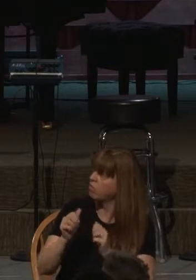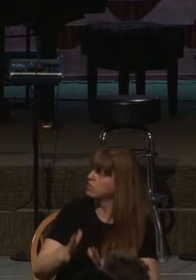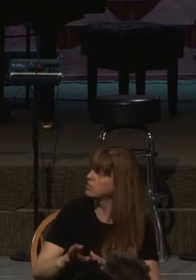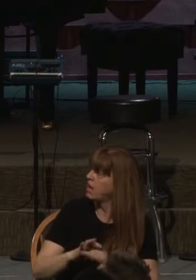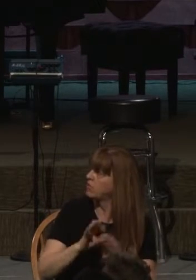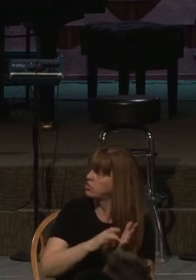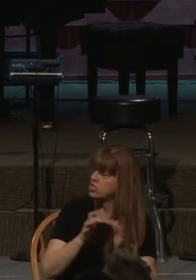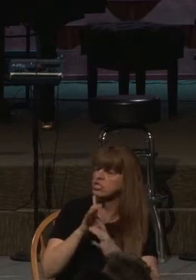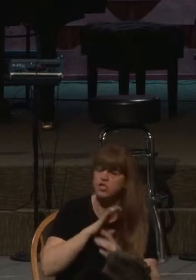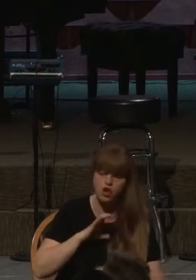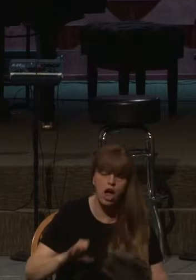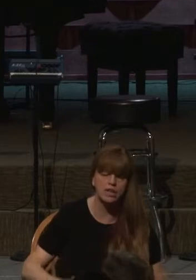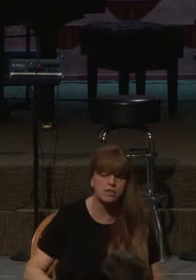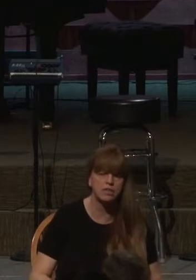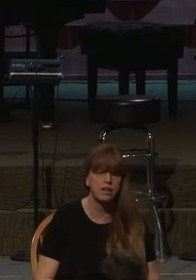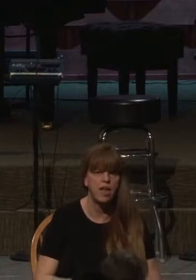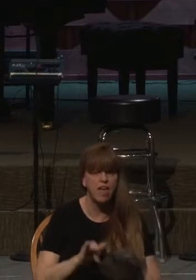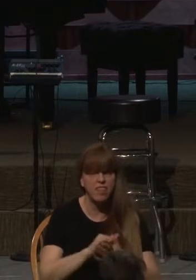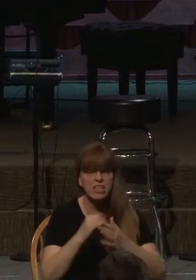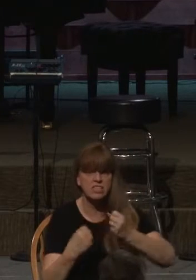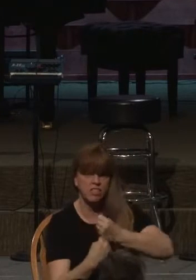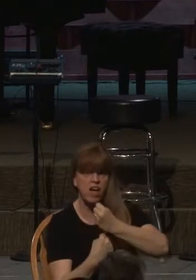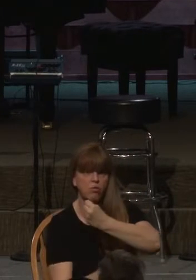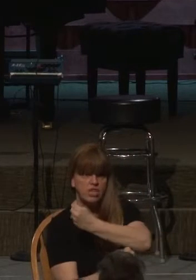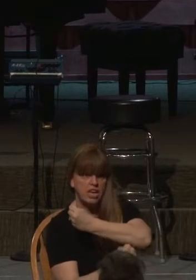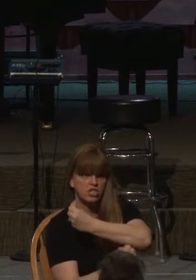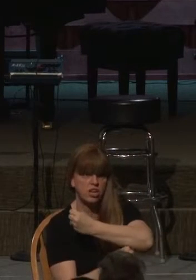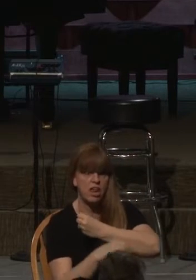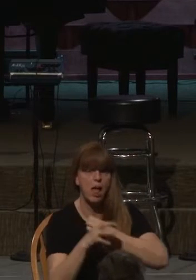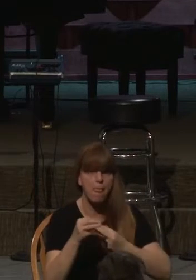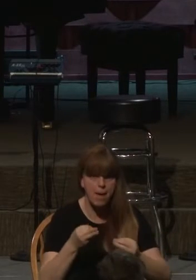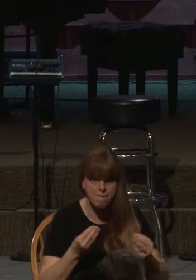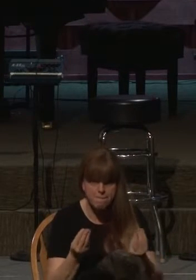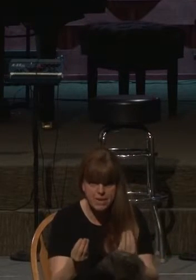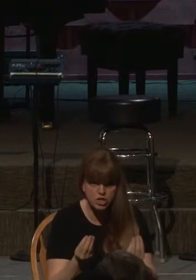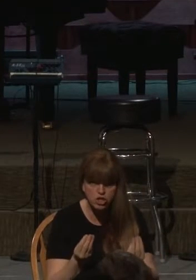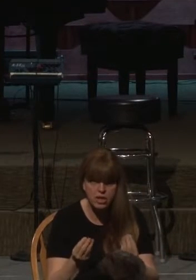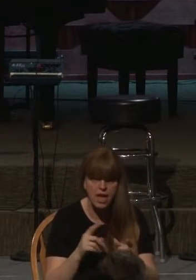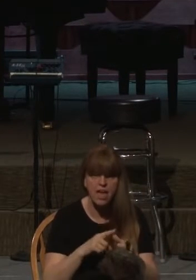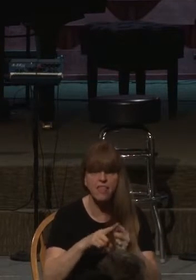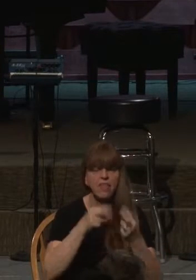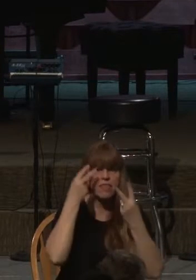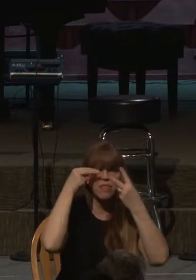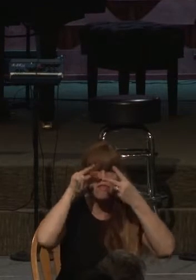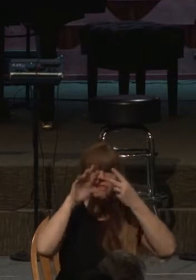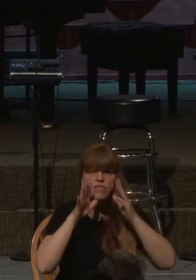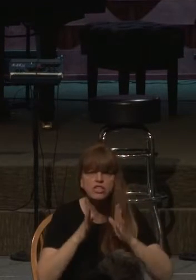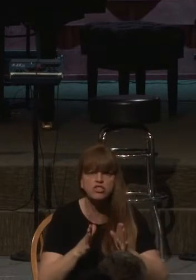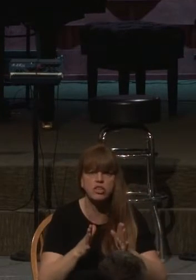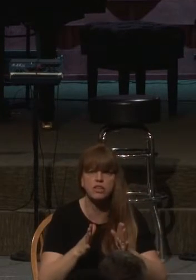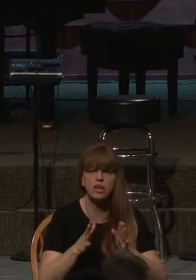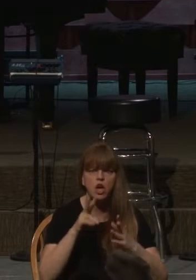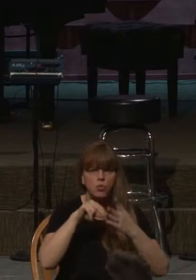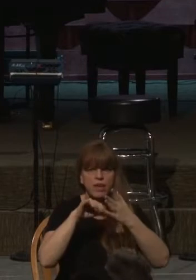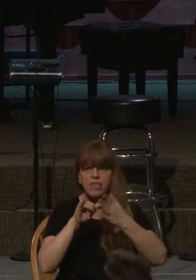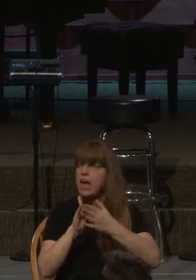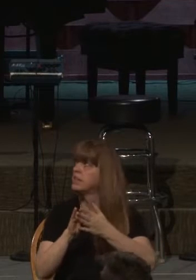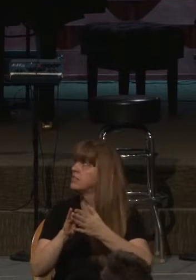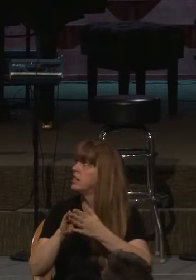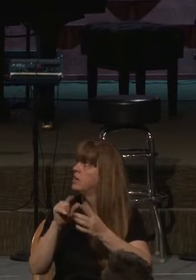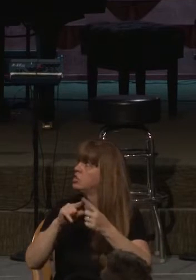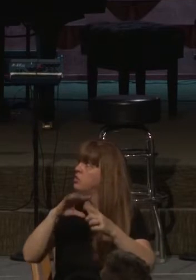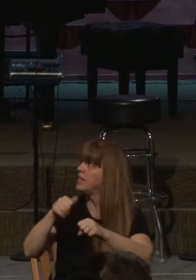Christ. That's the foundation. That's the mission. Then there's a vision that goes along with that. Read that with me if you would.